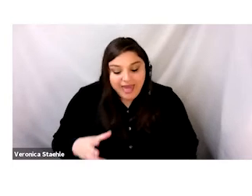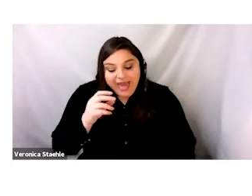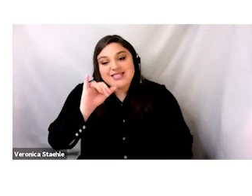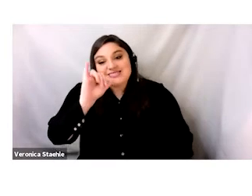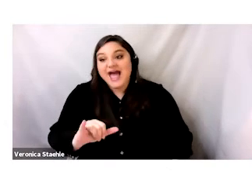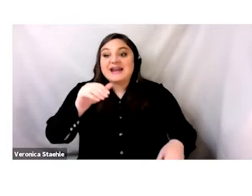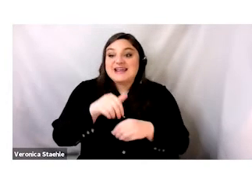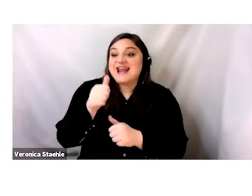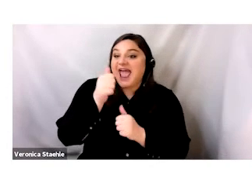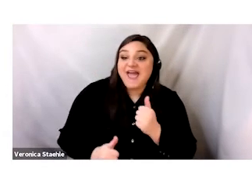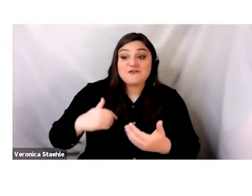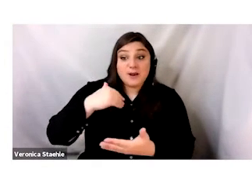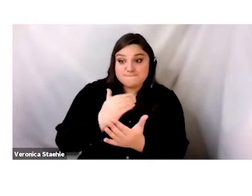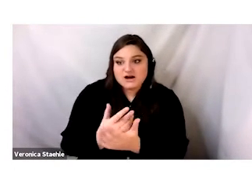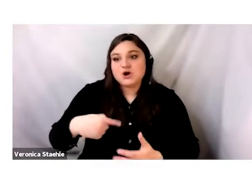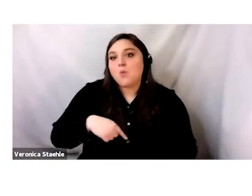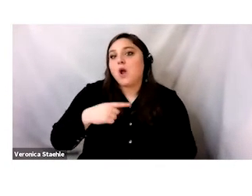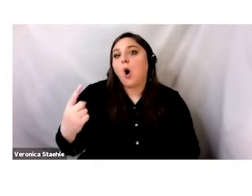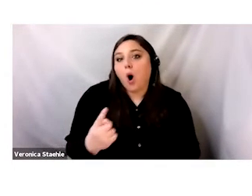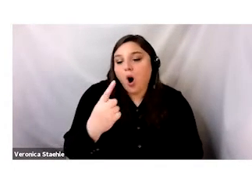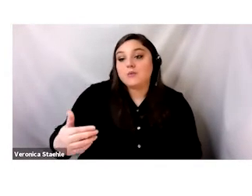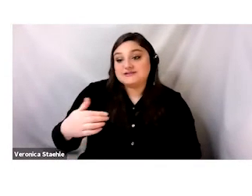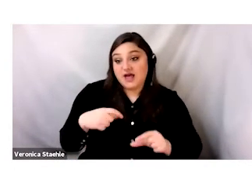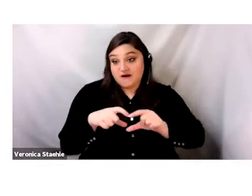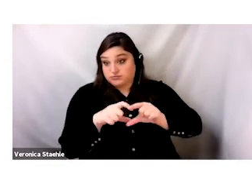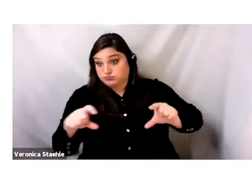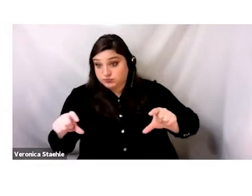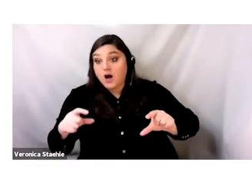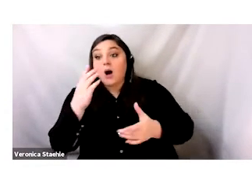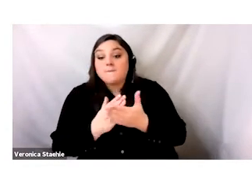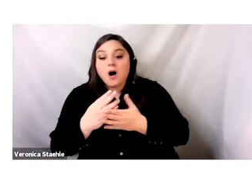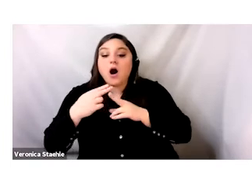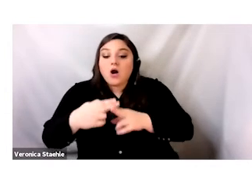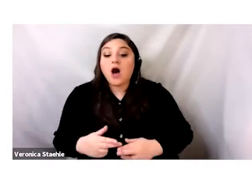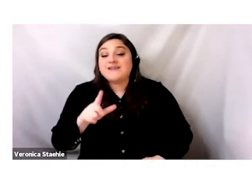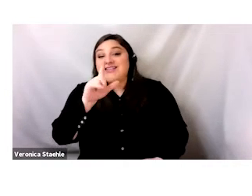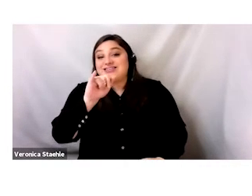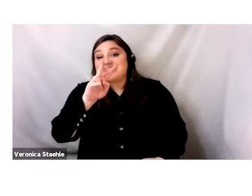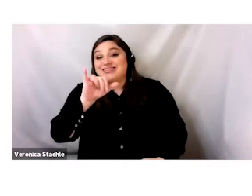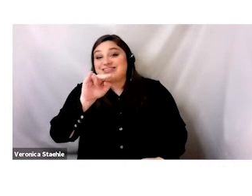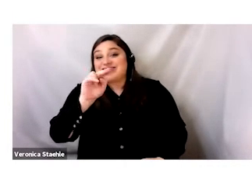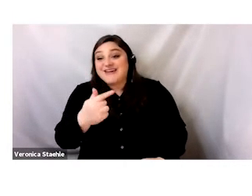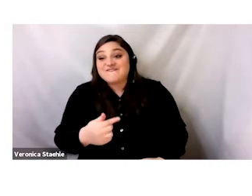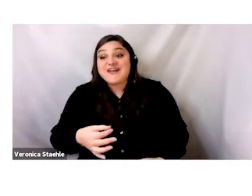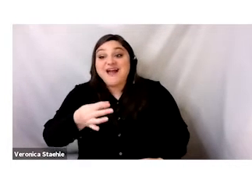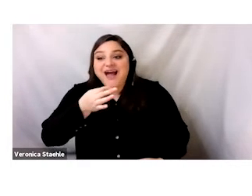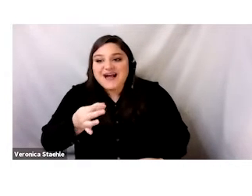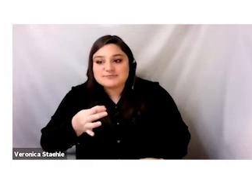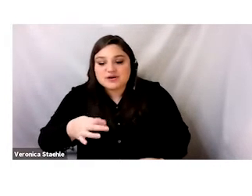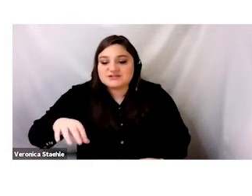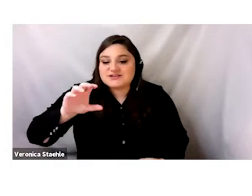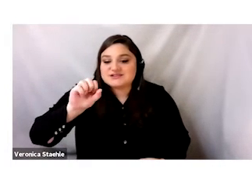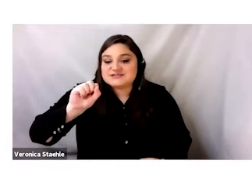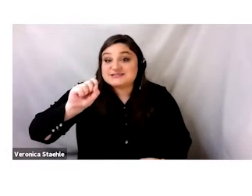item, every budget, we actually have a line item called the Living Expert Stipend. Okay, so all of that needs to be